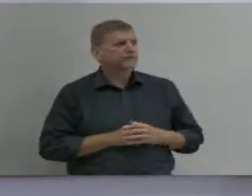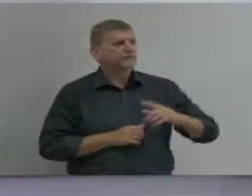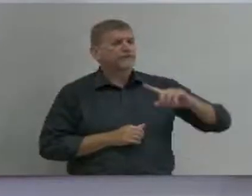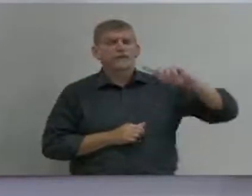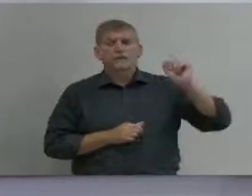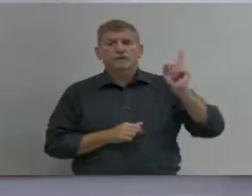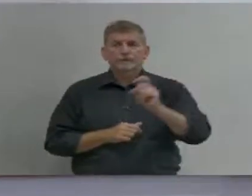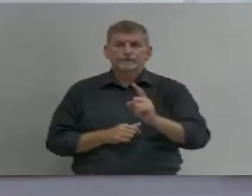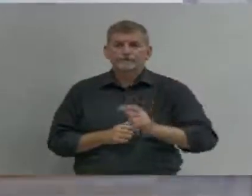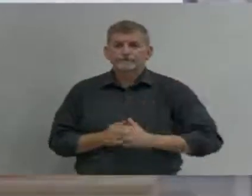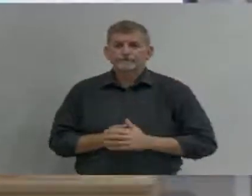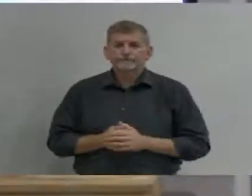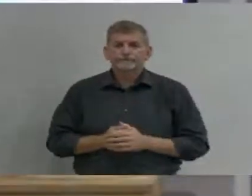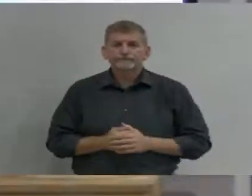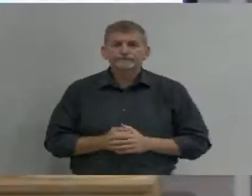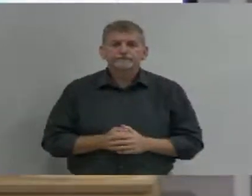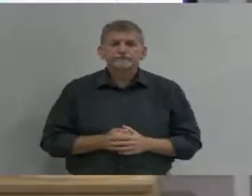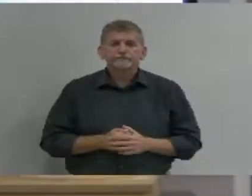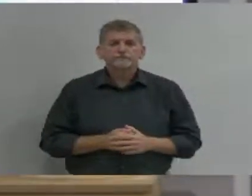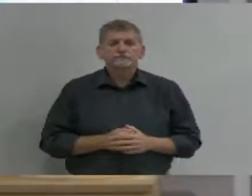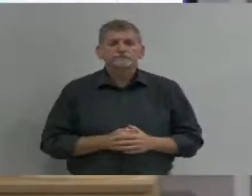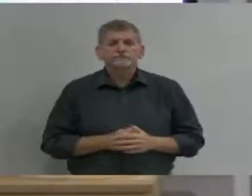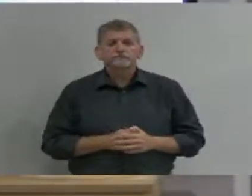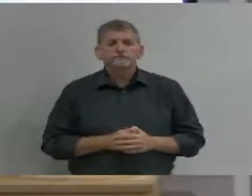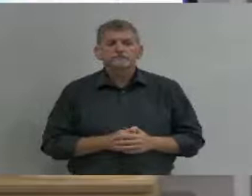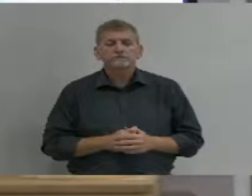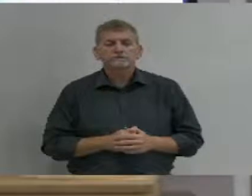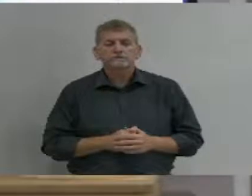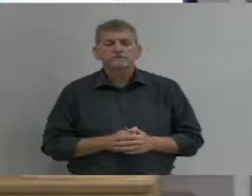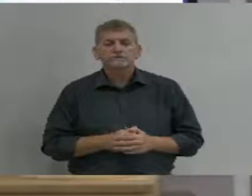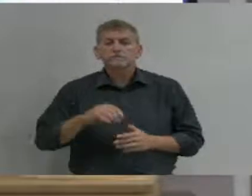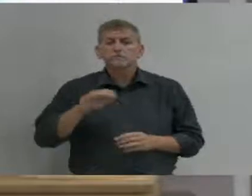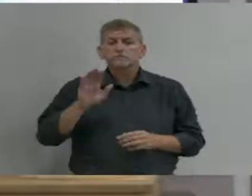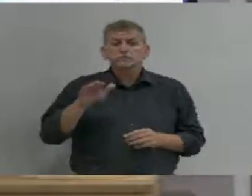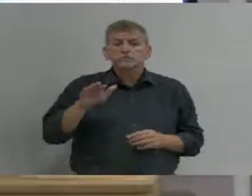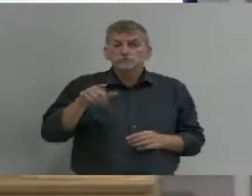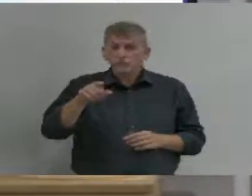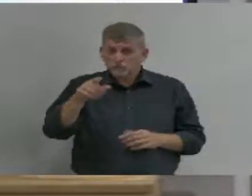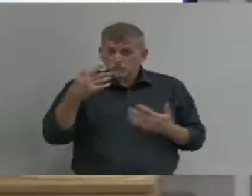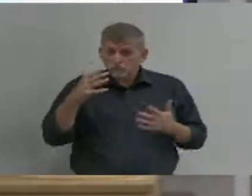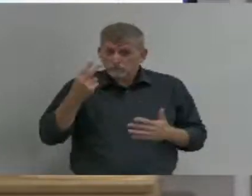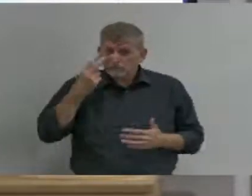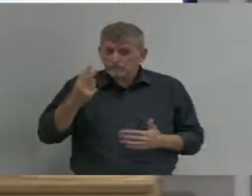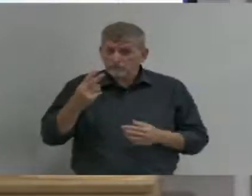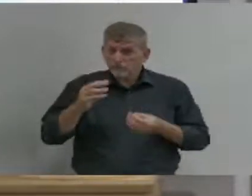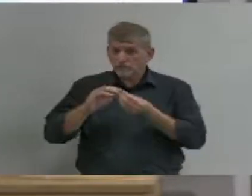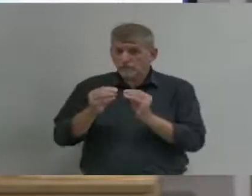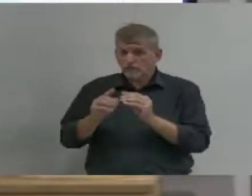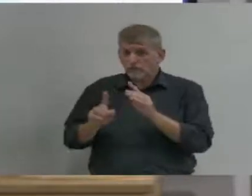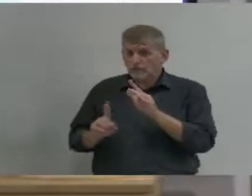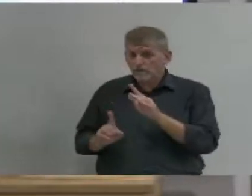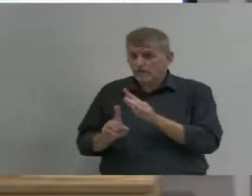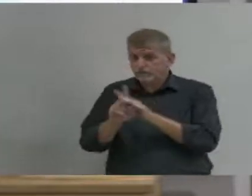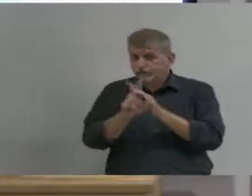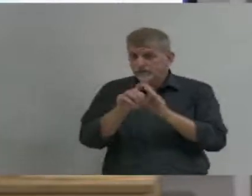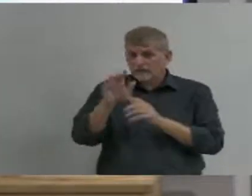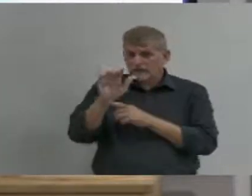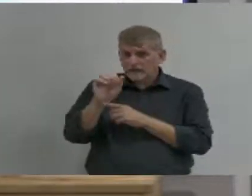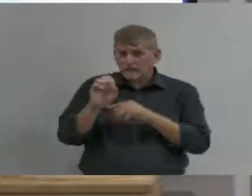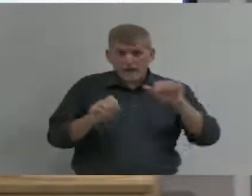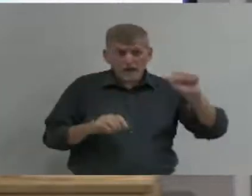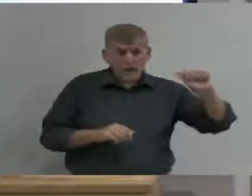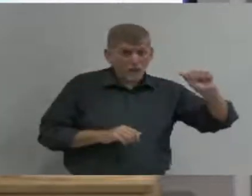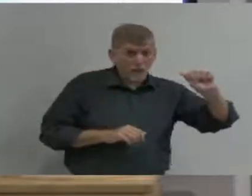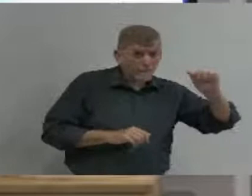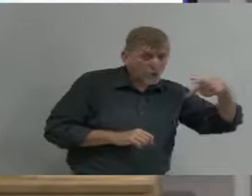Hi, I think Dave's question touched on this a little bit, but have you seen more cases in apartments specifically near Purdue's campus in the last few weeks? Is that to